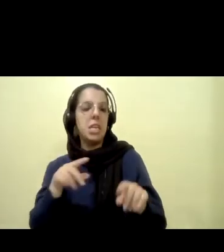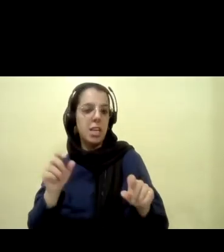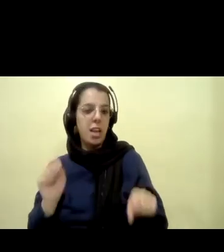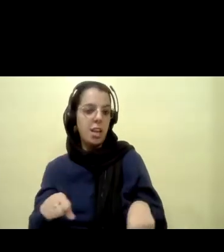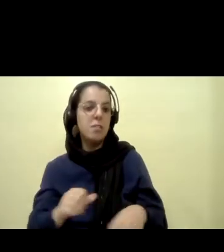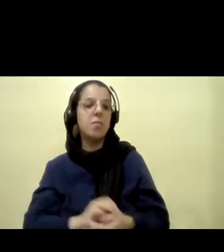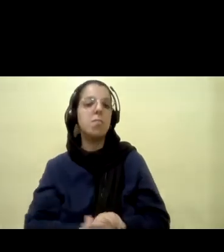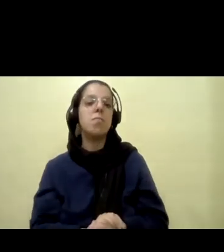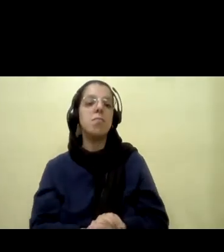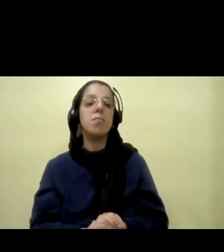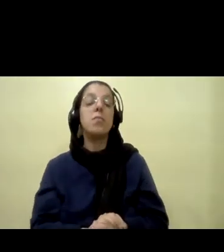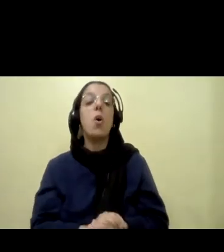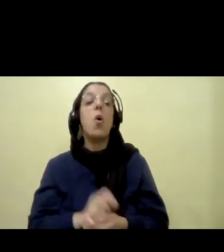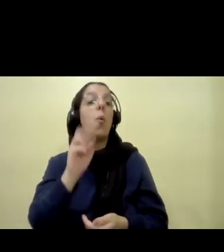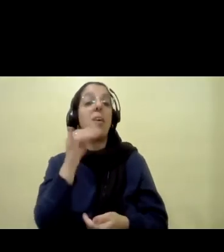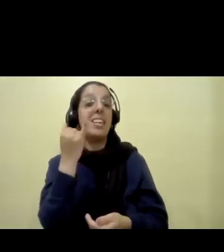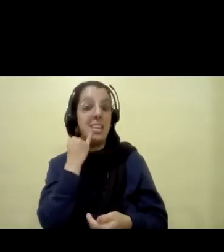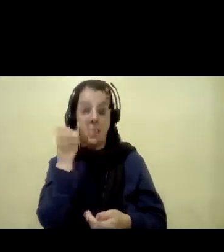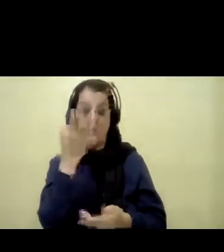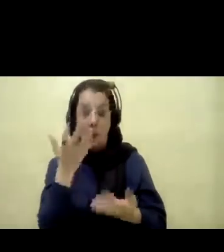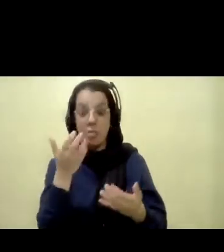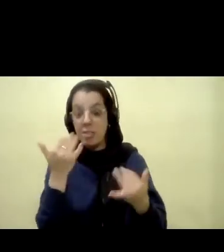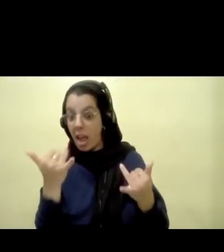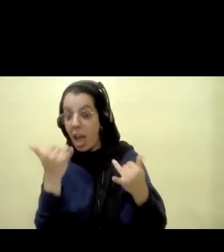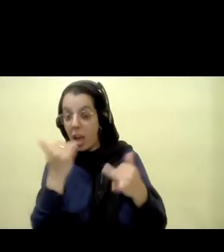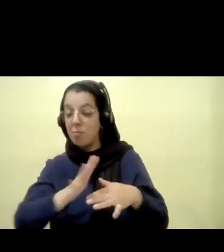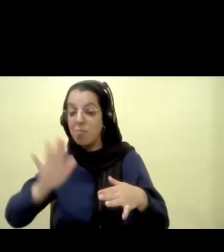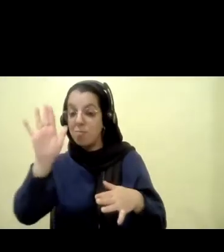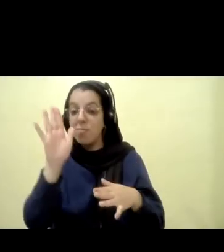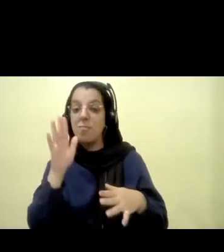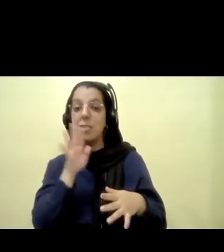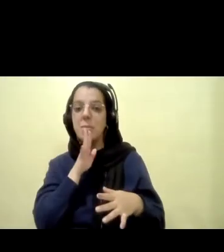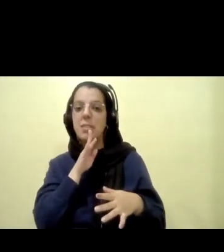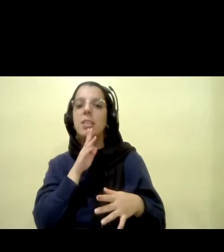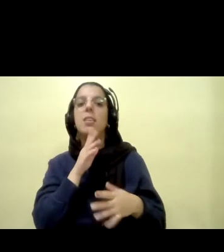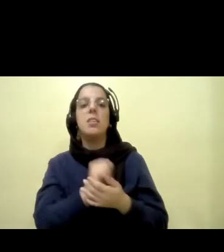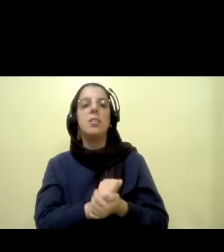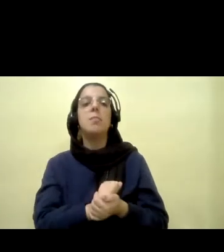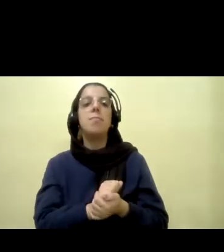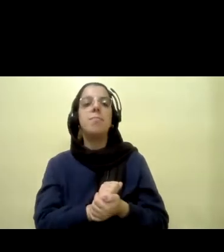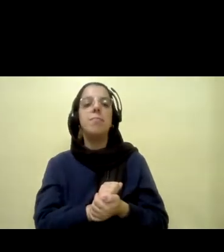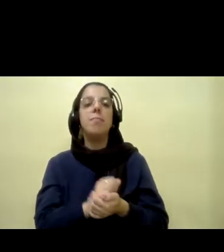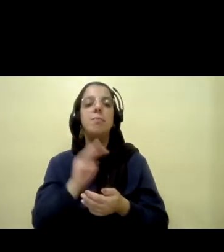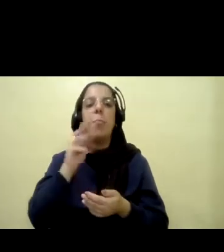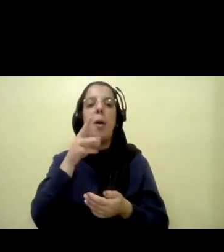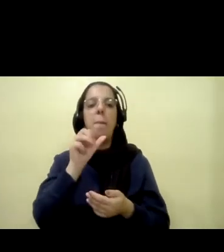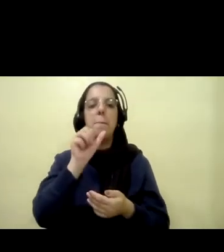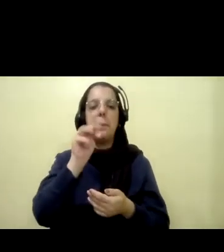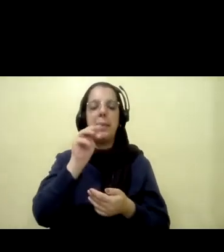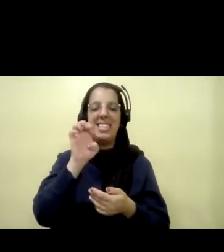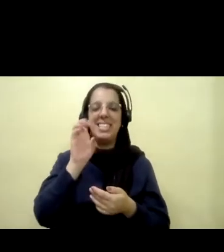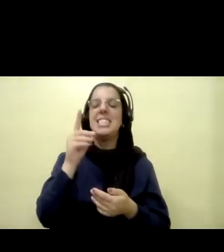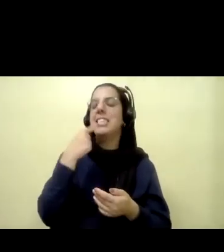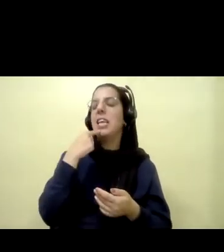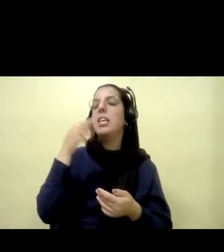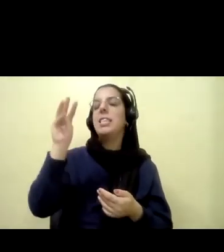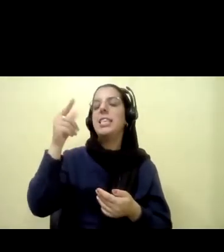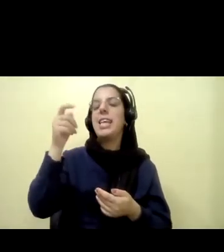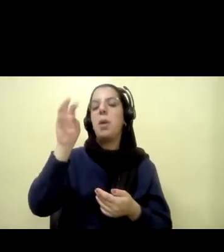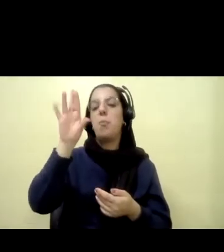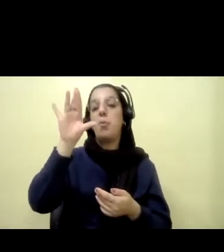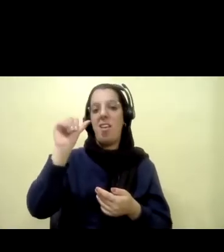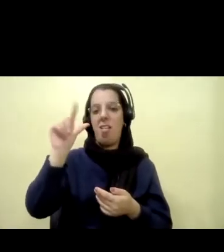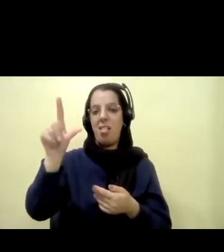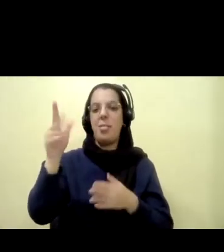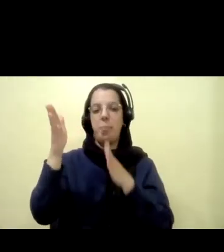probably help you answer that. Or if you want to pop on, put your hand up and pop on. Sure. I see Gabriel has Okay. their hands up, so I'm just going to allow